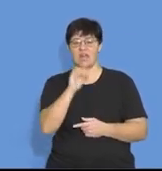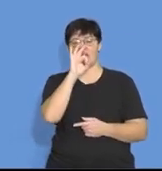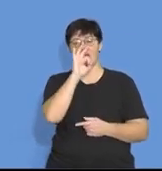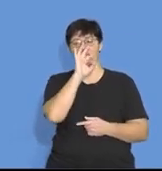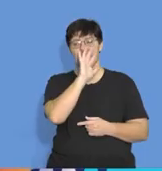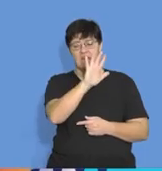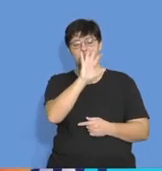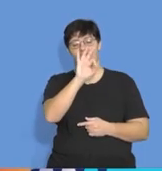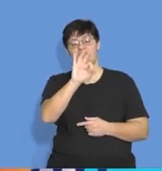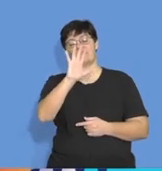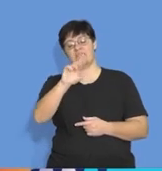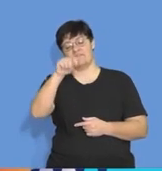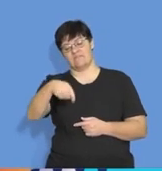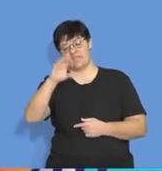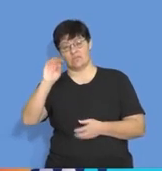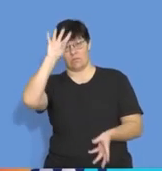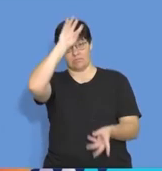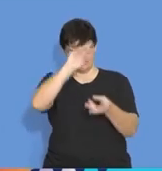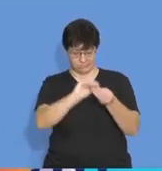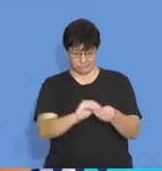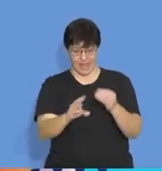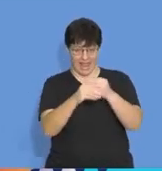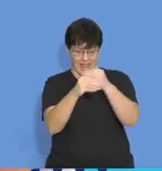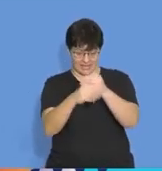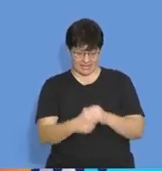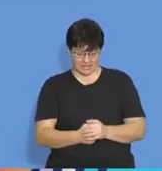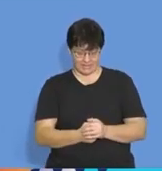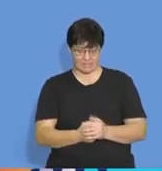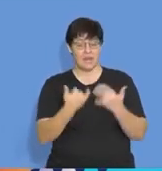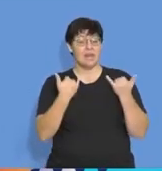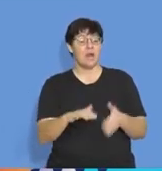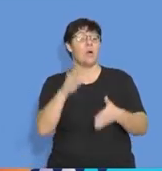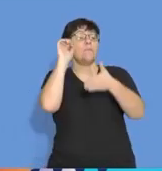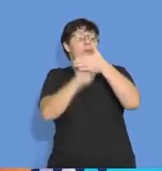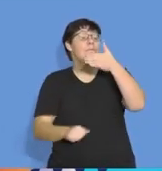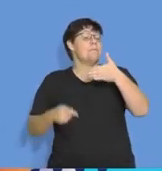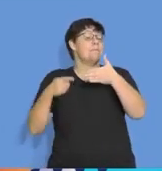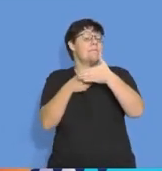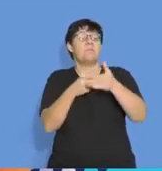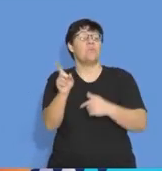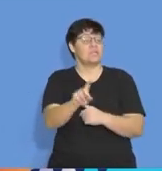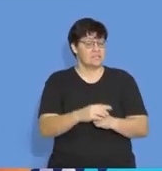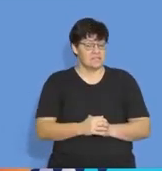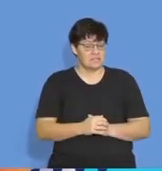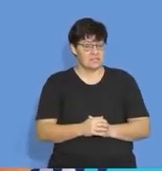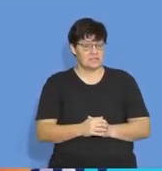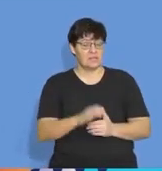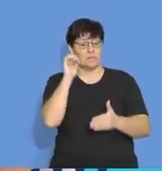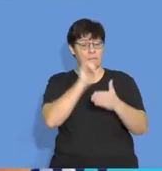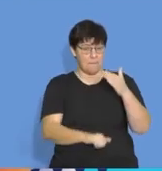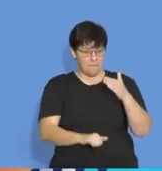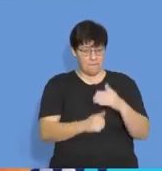535,000. Okay? You now subtract. What do you subtract? You subtract